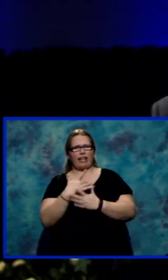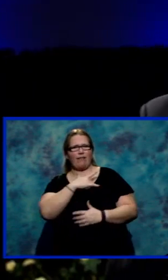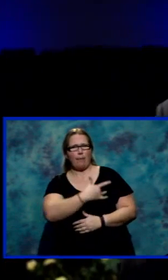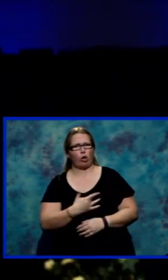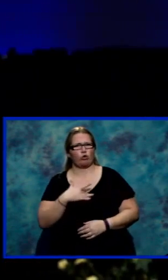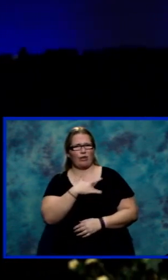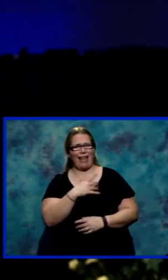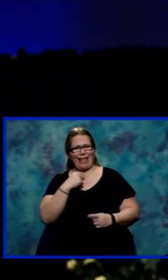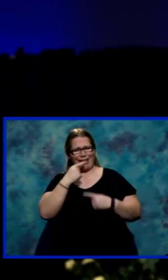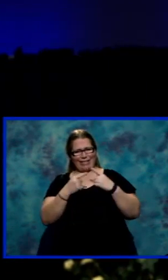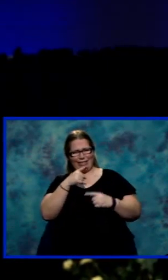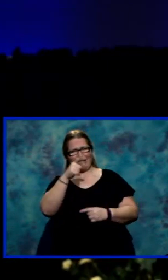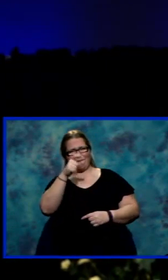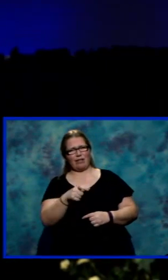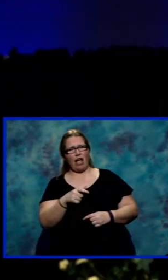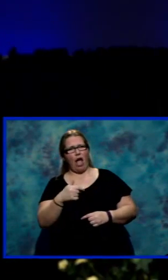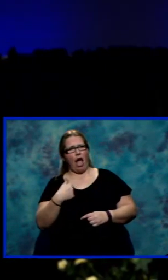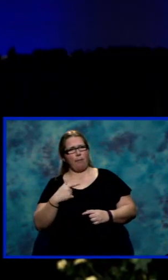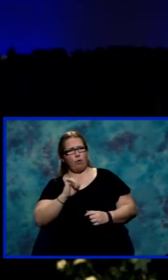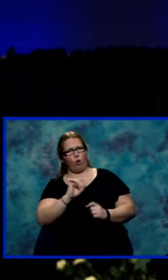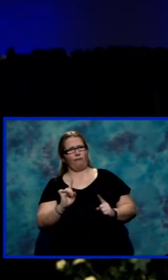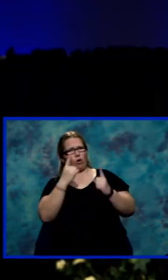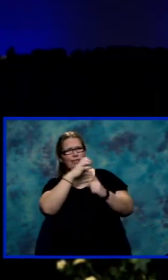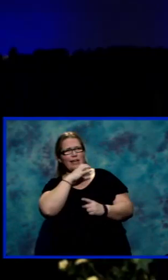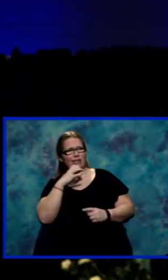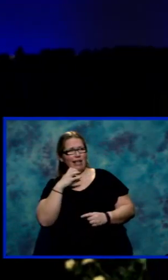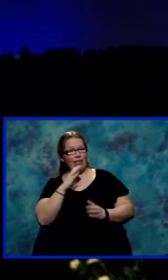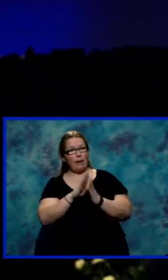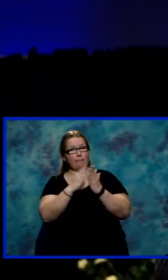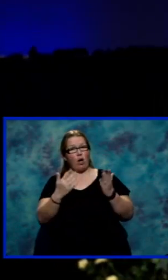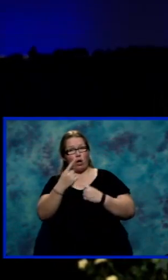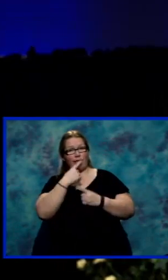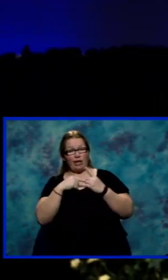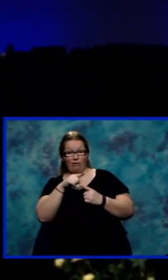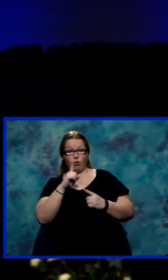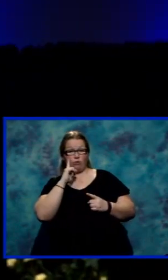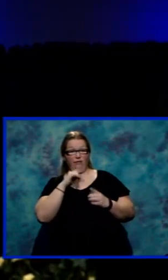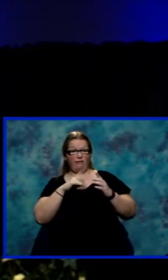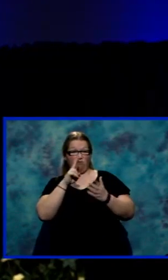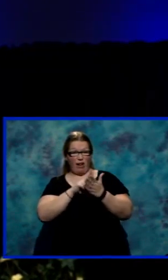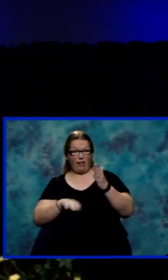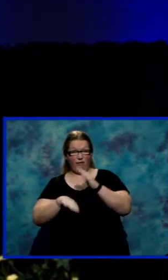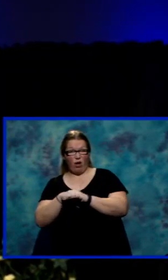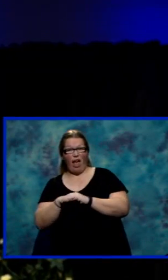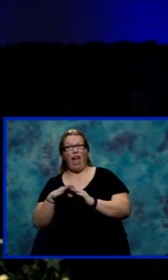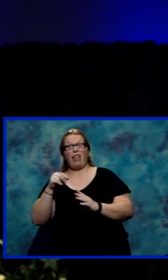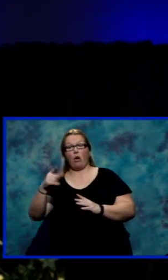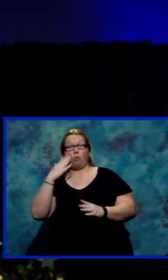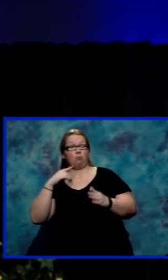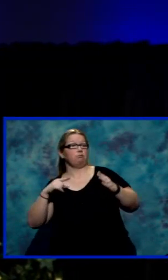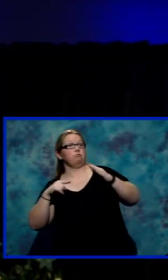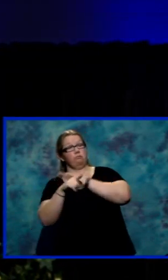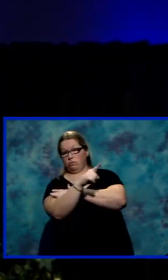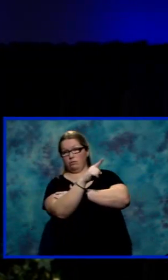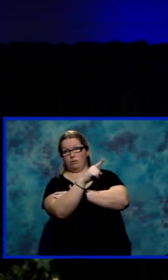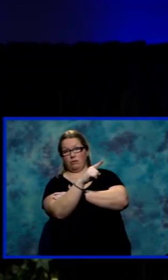he tells her, he says, hey, I'm your first cousin. And the Bible tells us, if you read the rest of the passage, that she runs away from him as